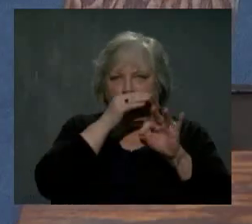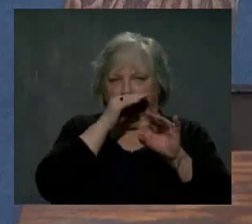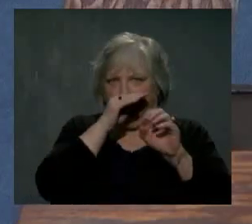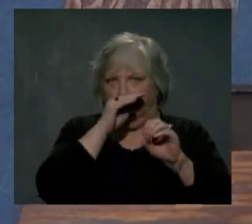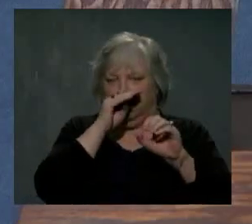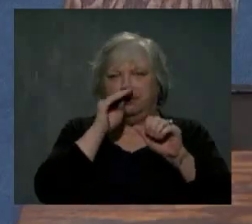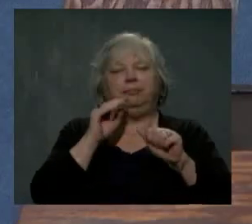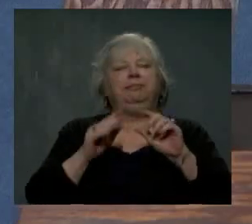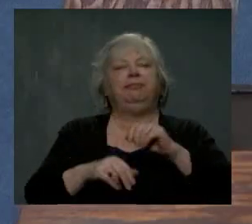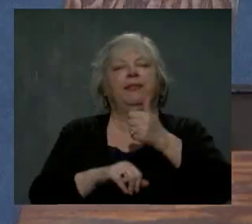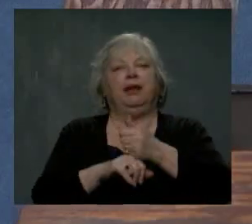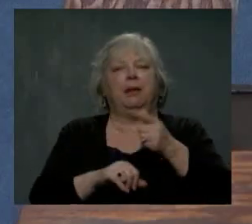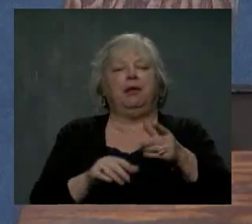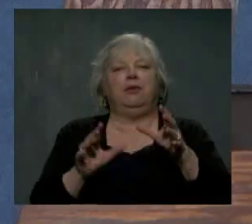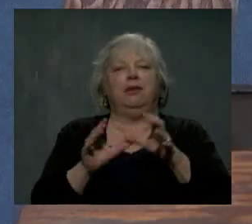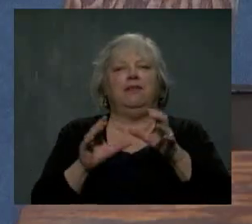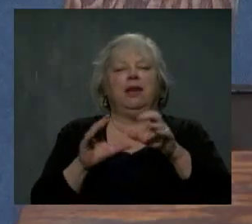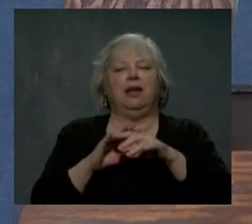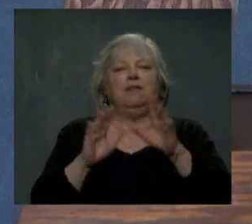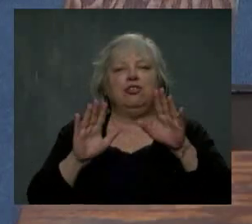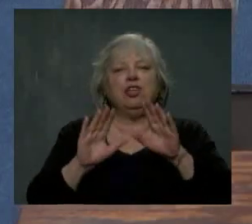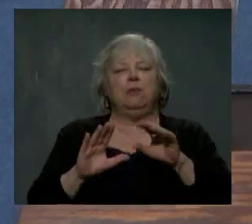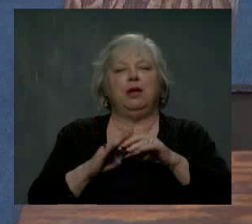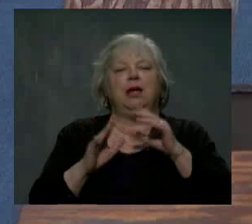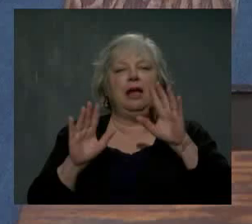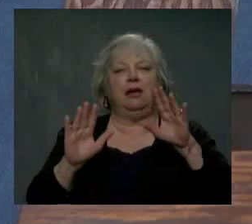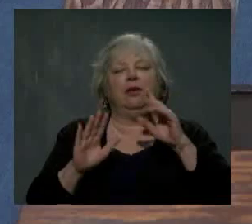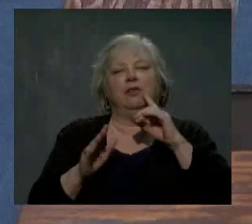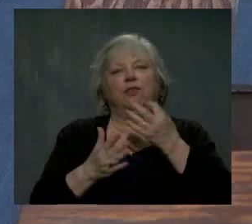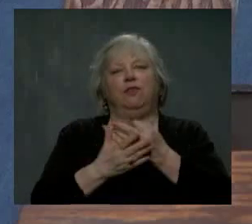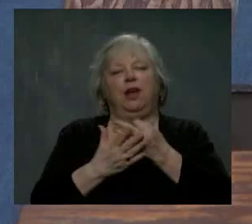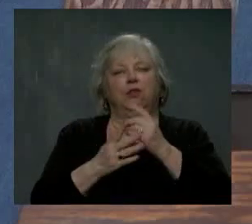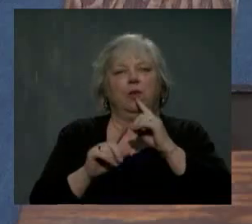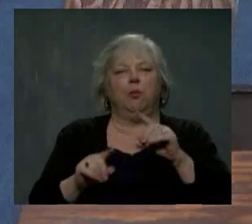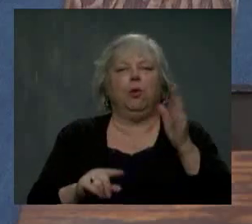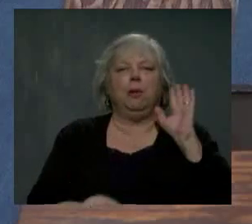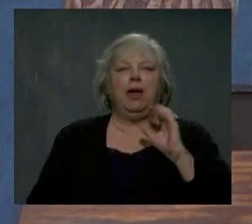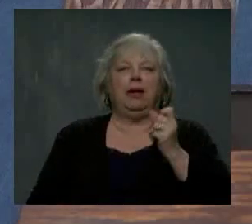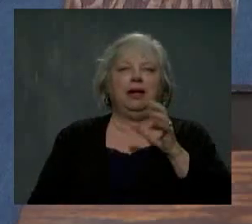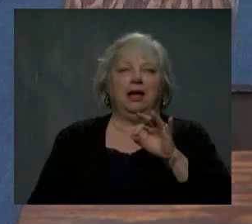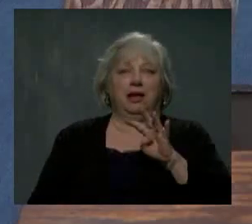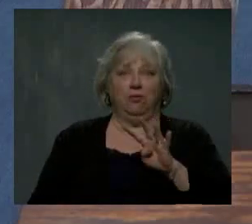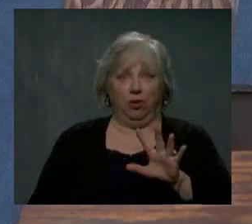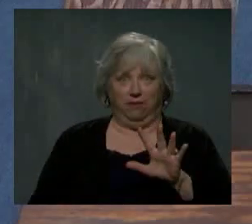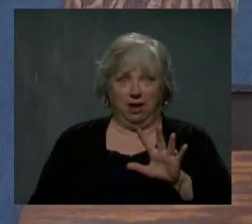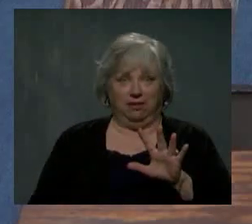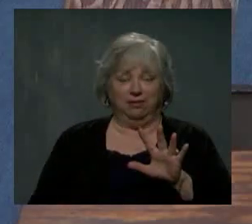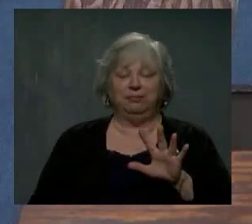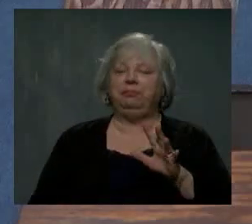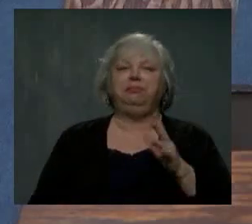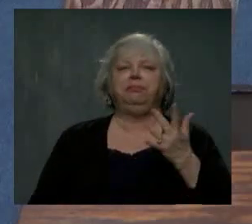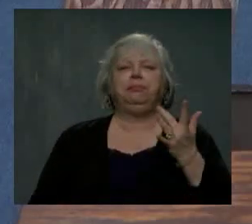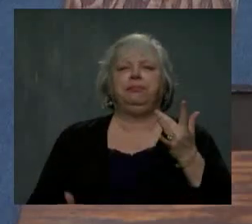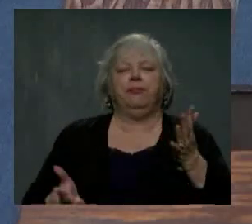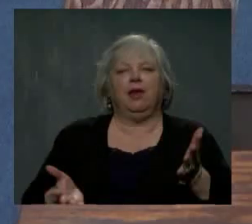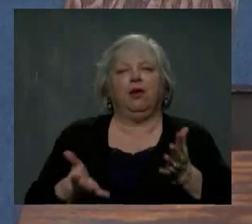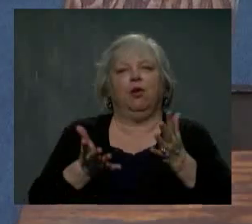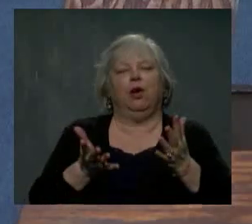established the Certificate of Achievement and Excellence for Financial Reporting in 1945 to encourage